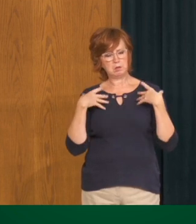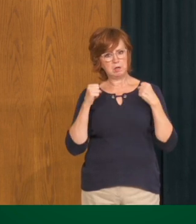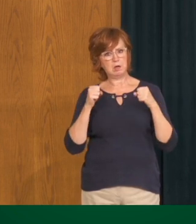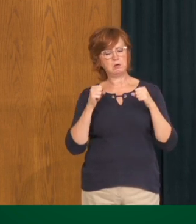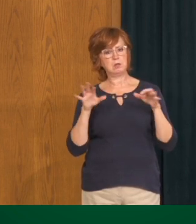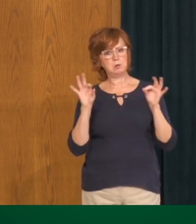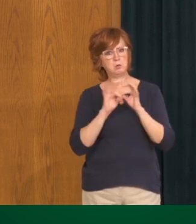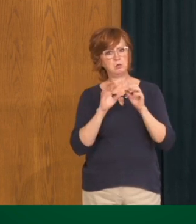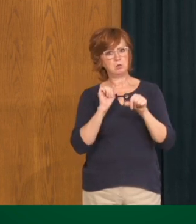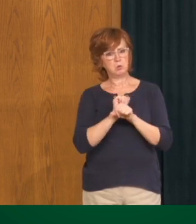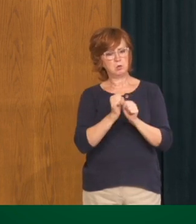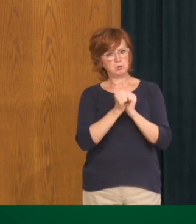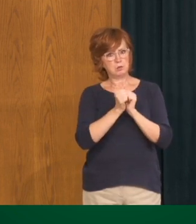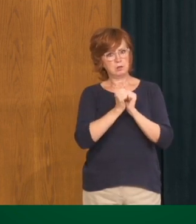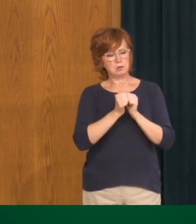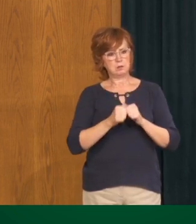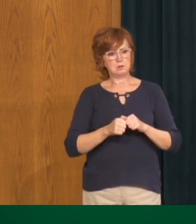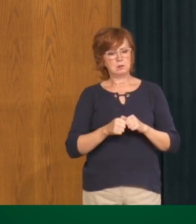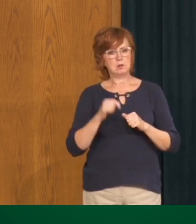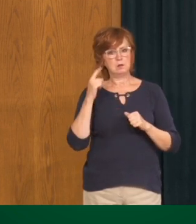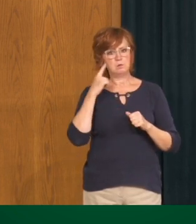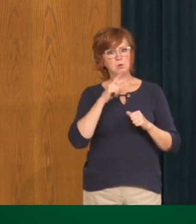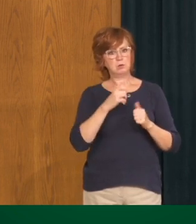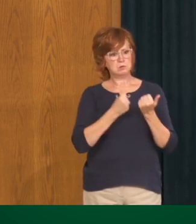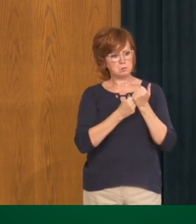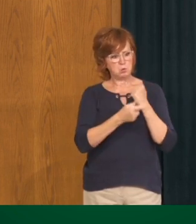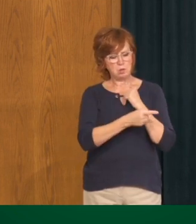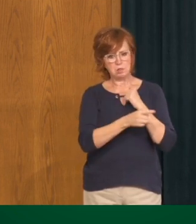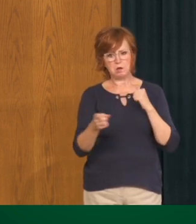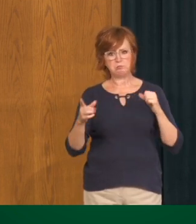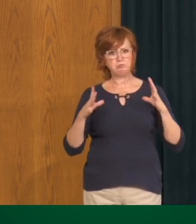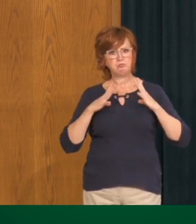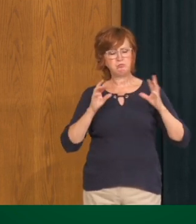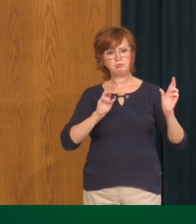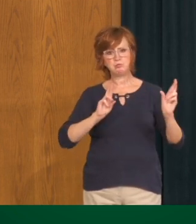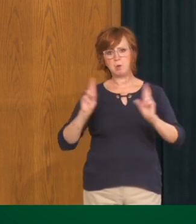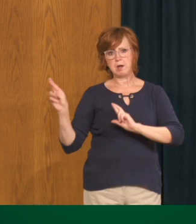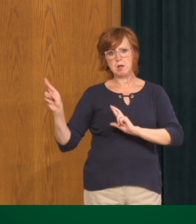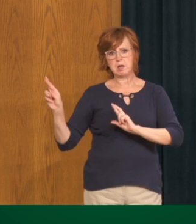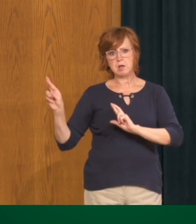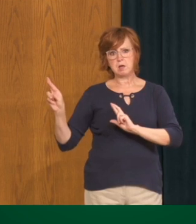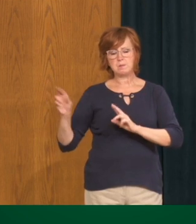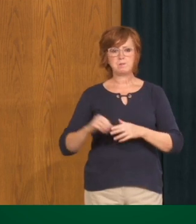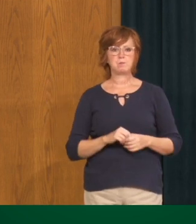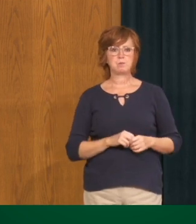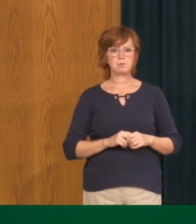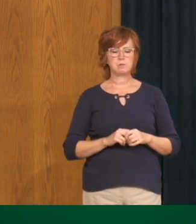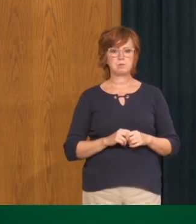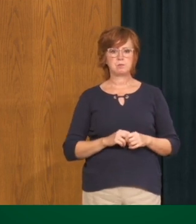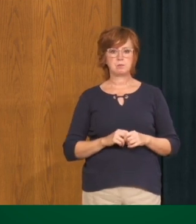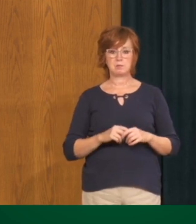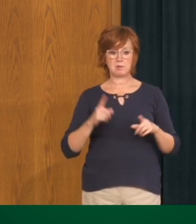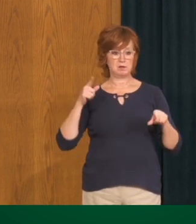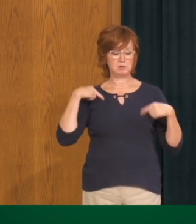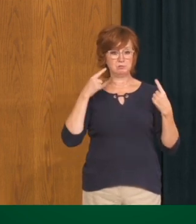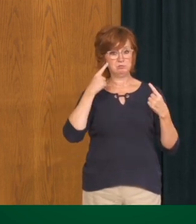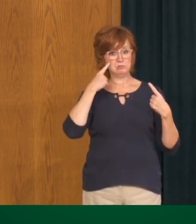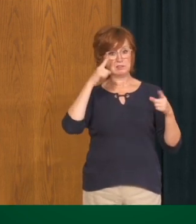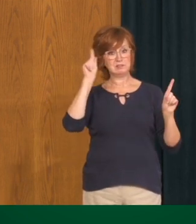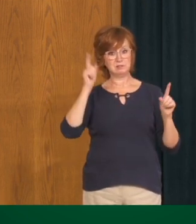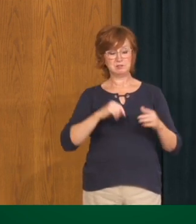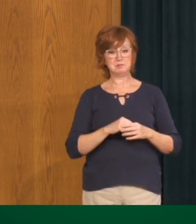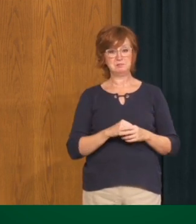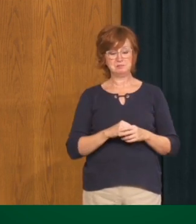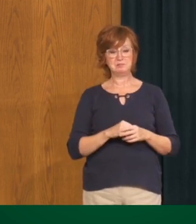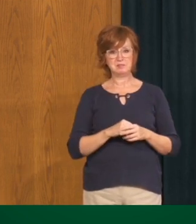work with all communities to support individuals and communities when there's a case or a cluster, and we've had great success, and that's what we want to